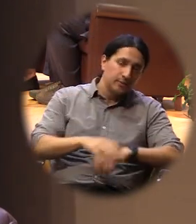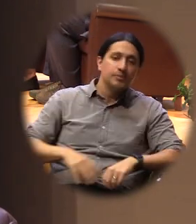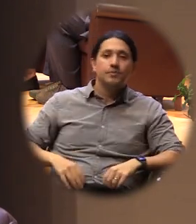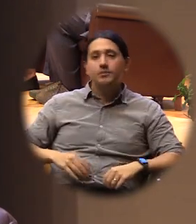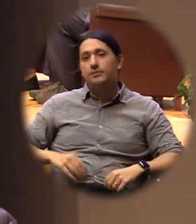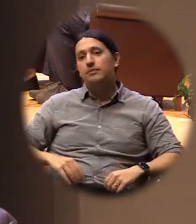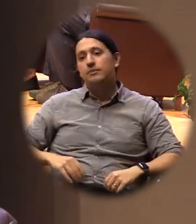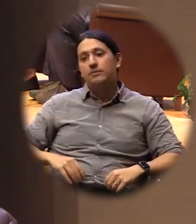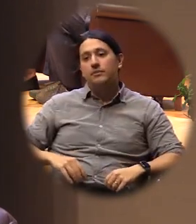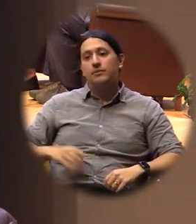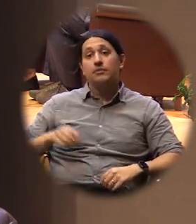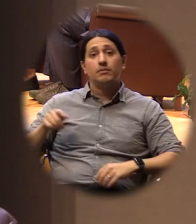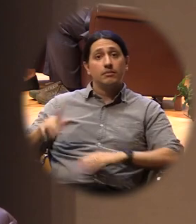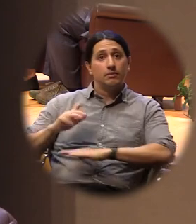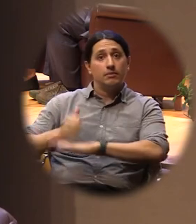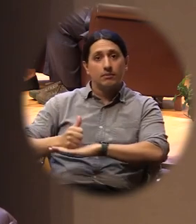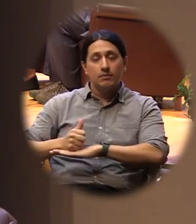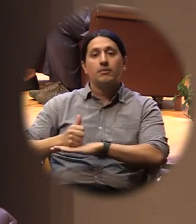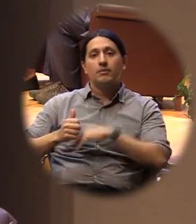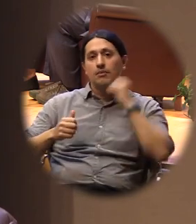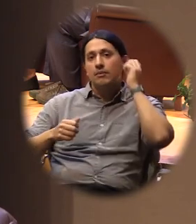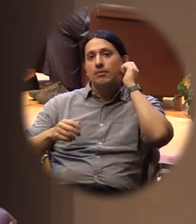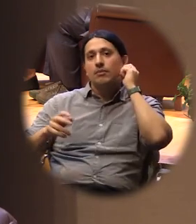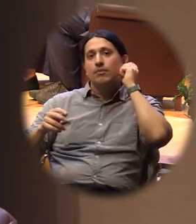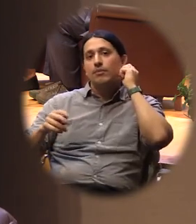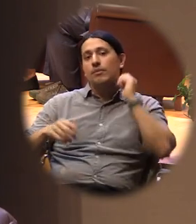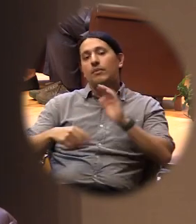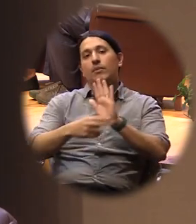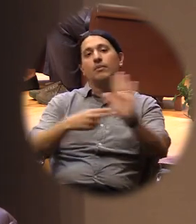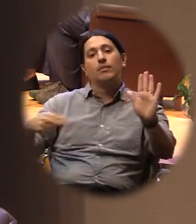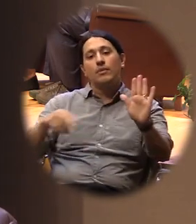child was a white, quote, American,